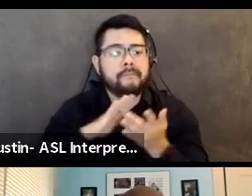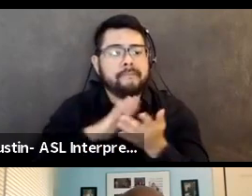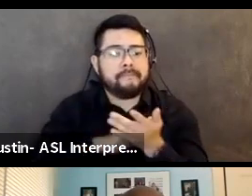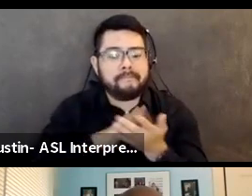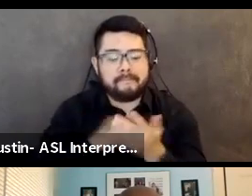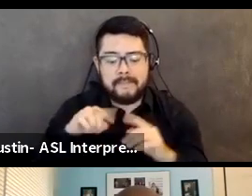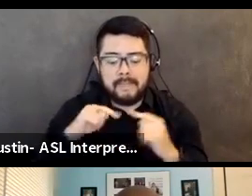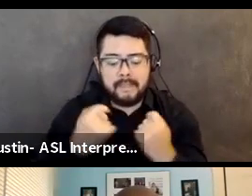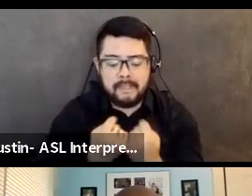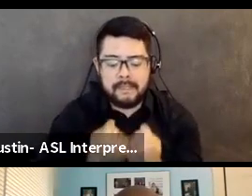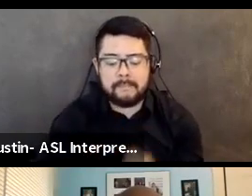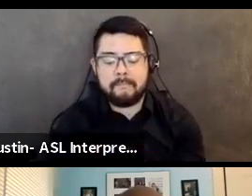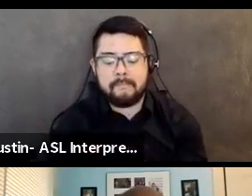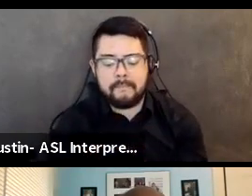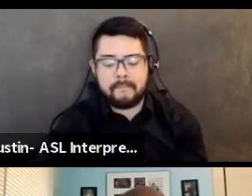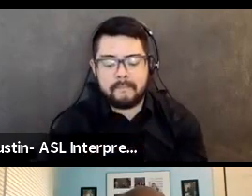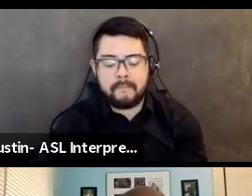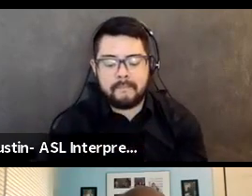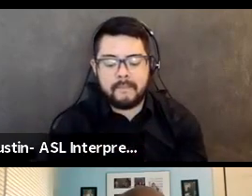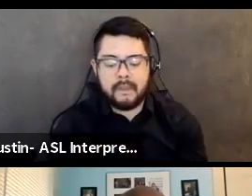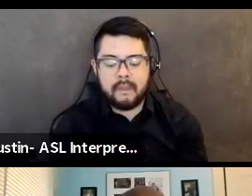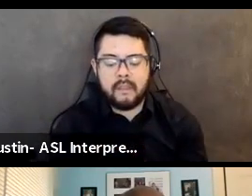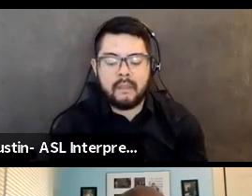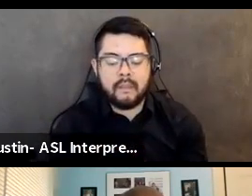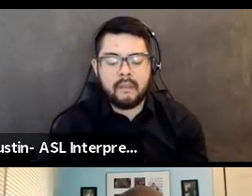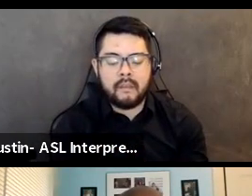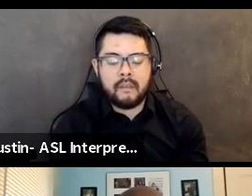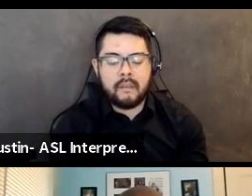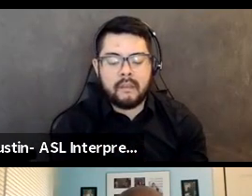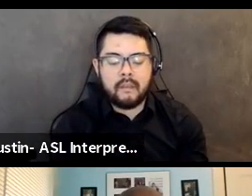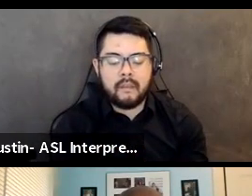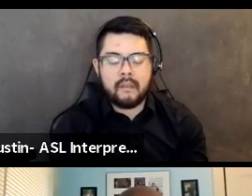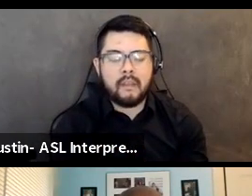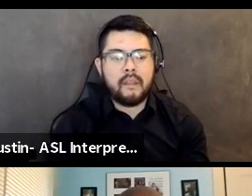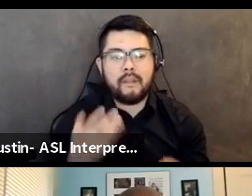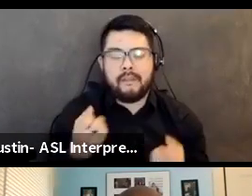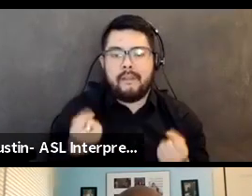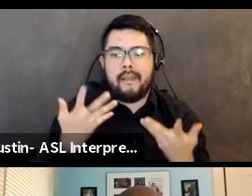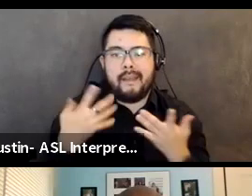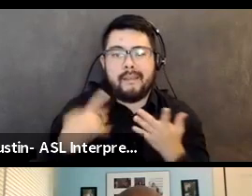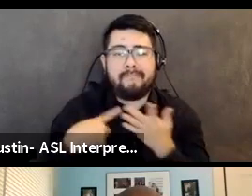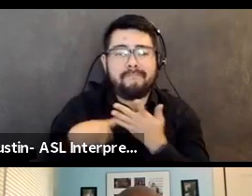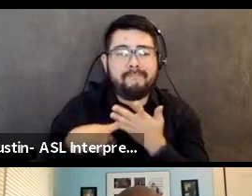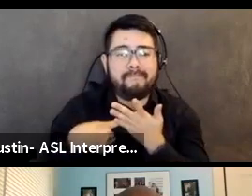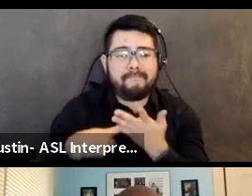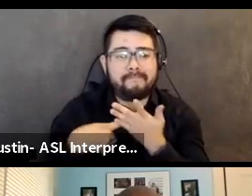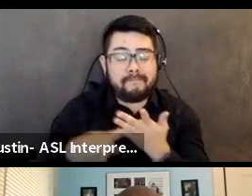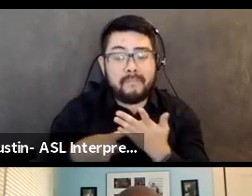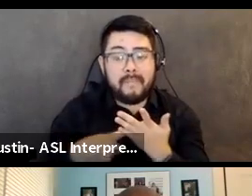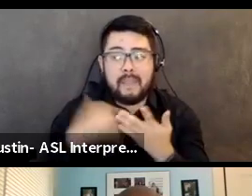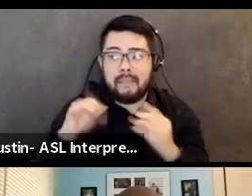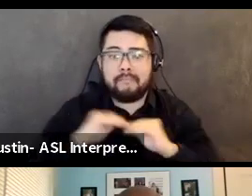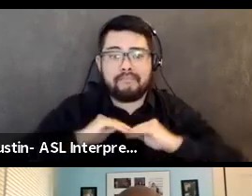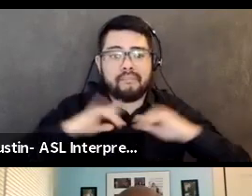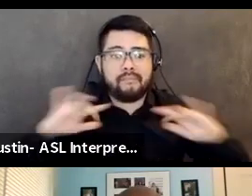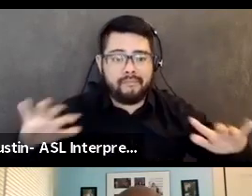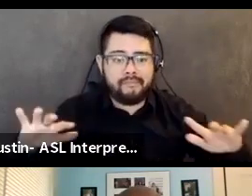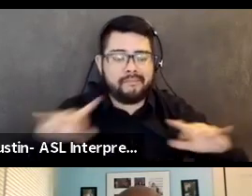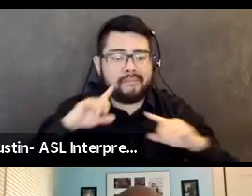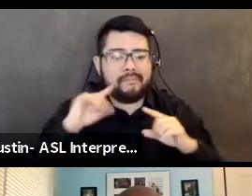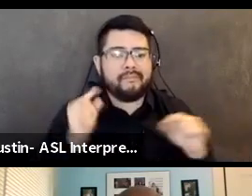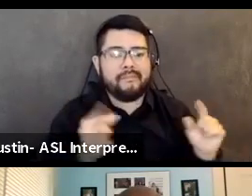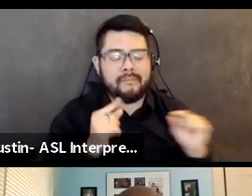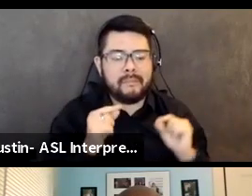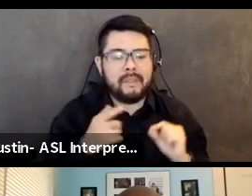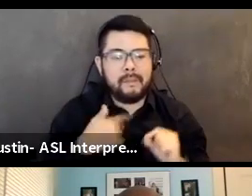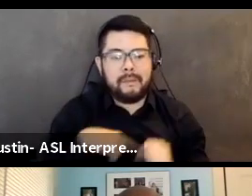team um you know there's there's a lot of uh rhetoric that that good's out there and uh we heard